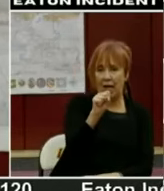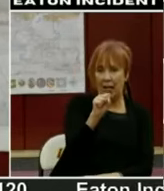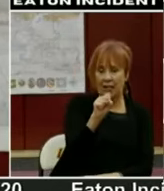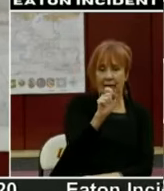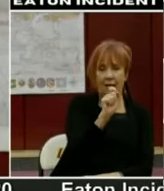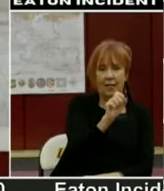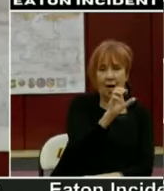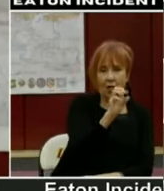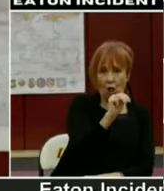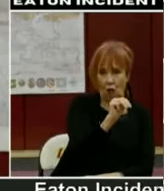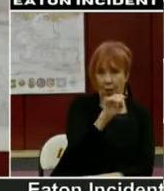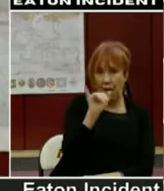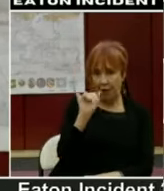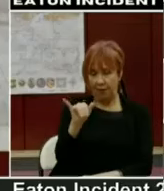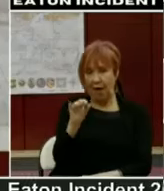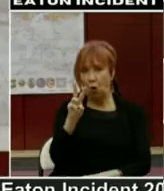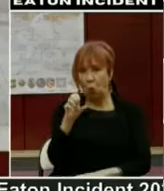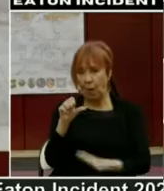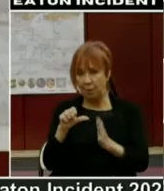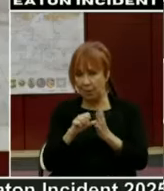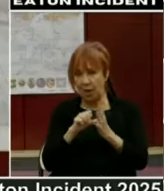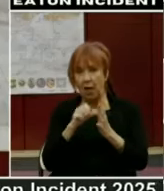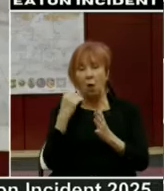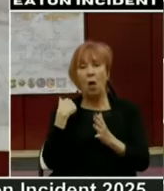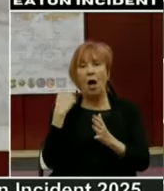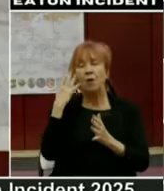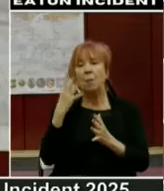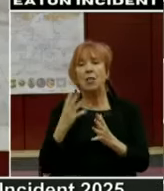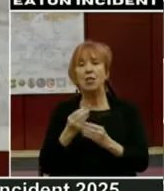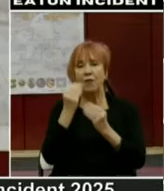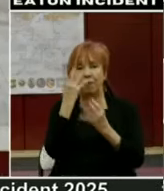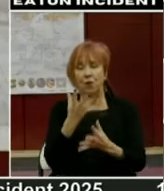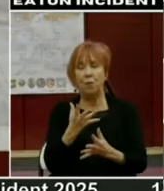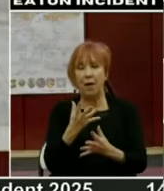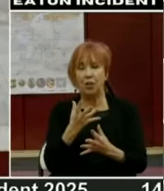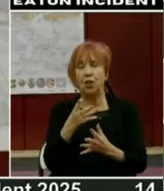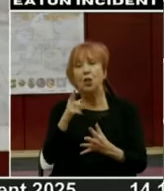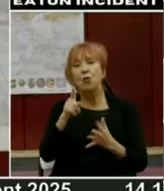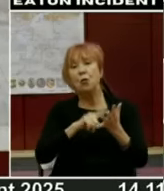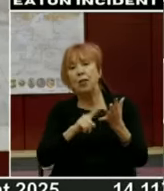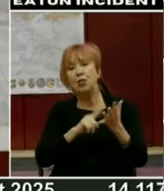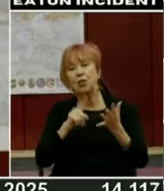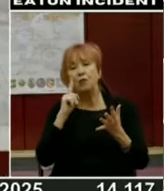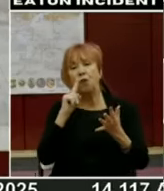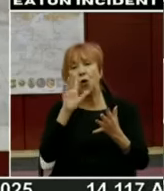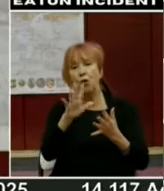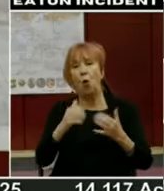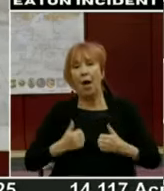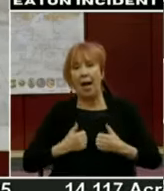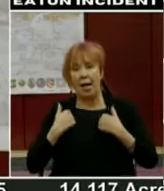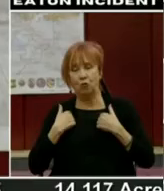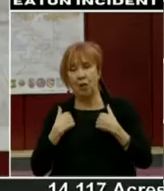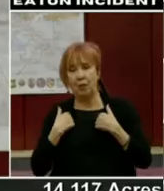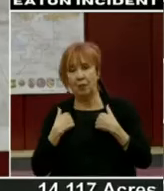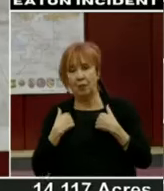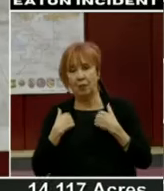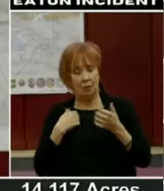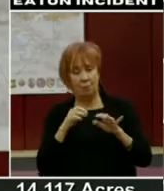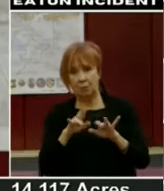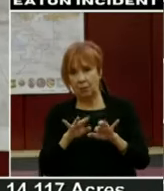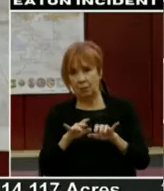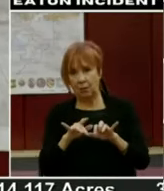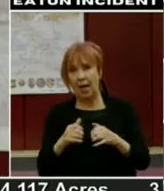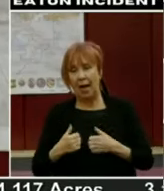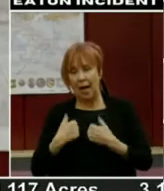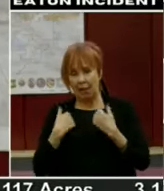GENASYS.com. Just, you can search your area, you can even type in your address, and it'll let you know whether or not